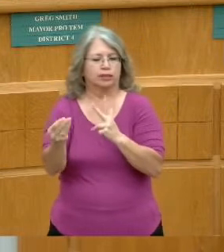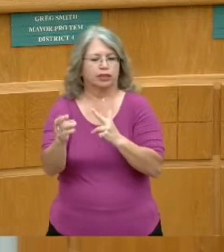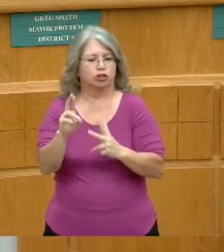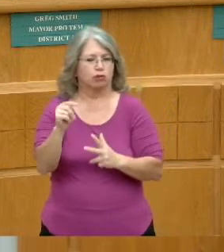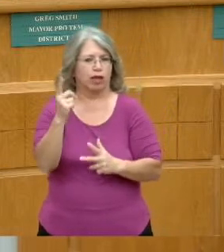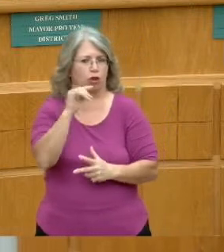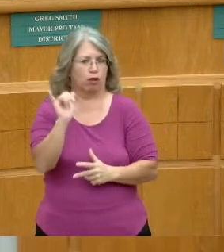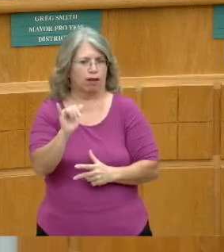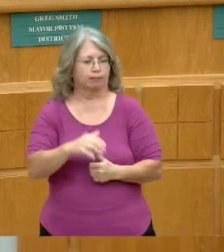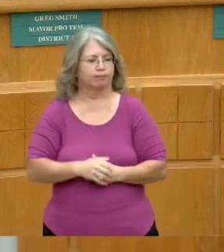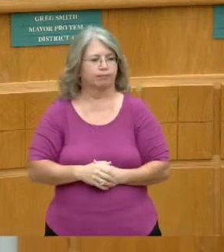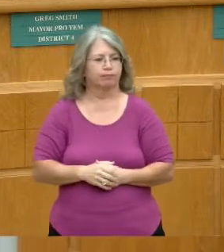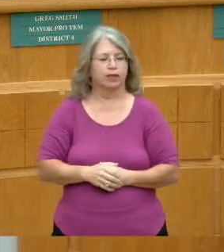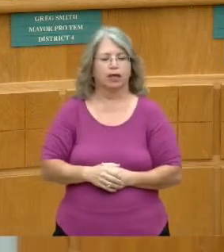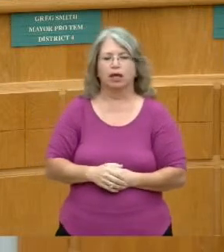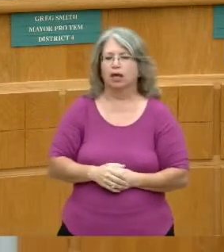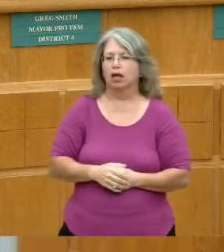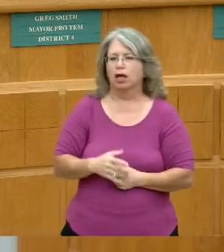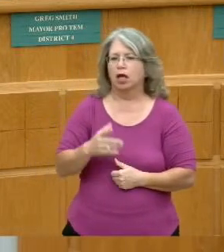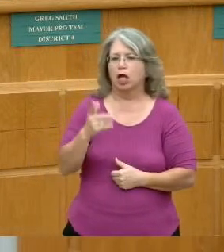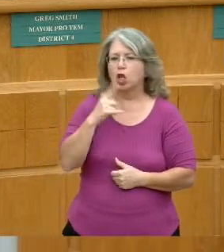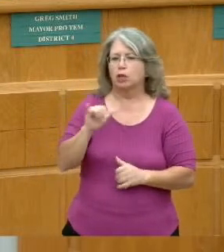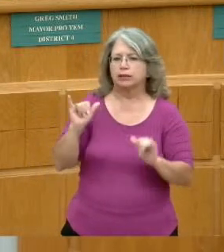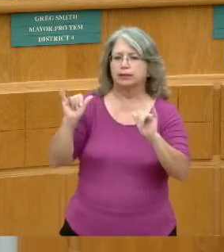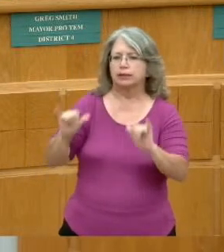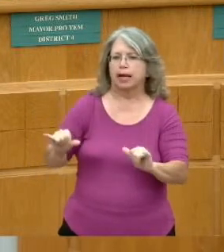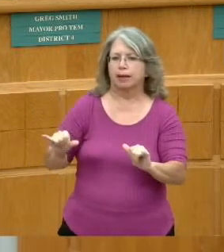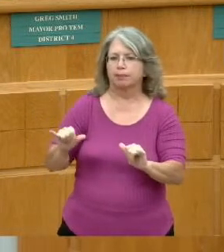It looks like exactly what we have.